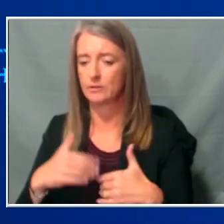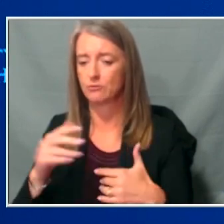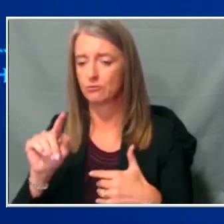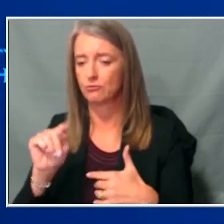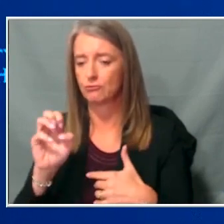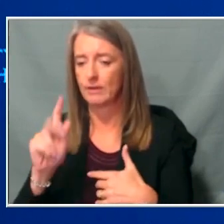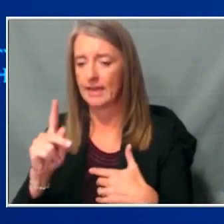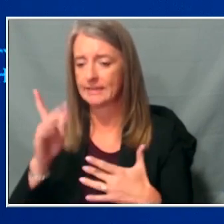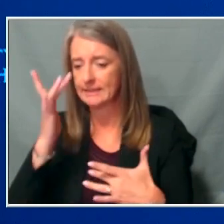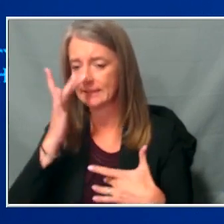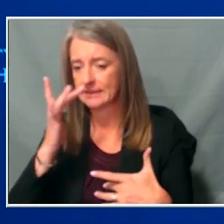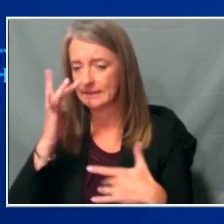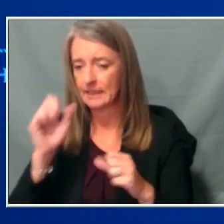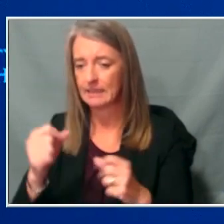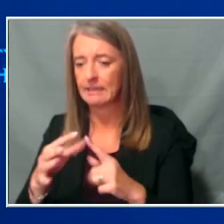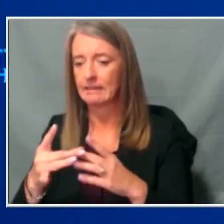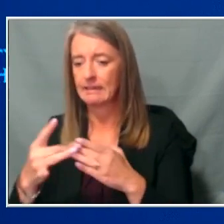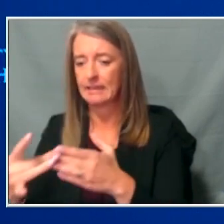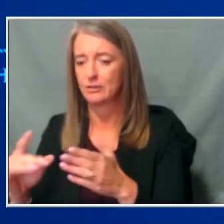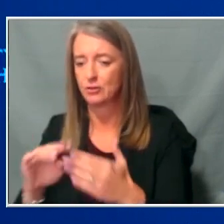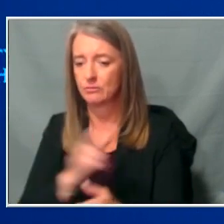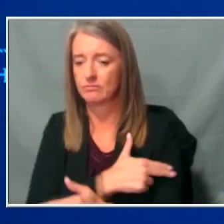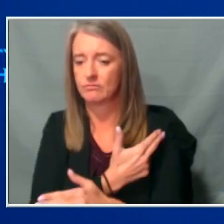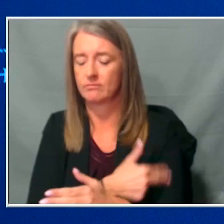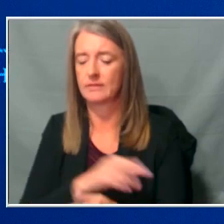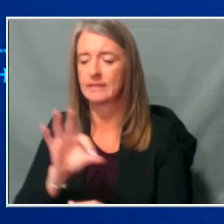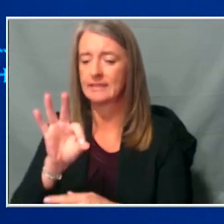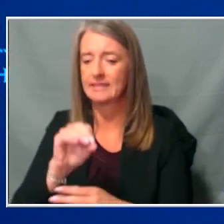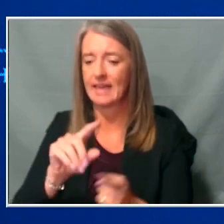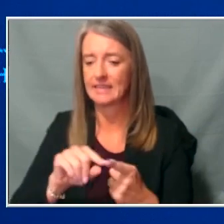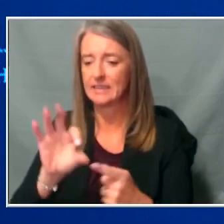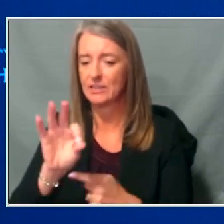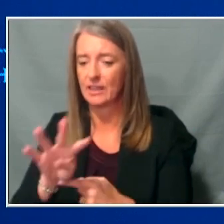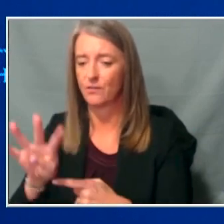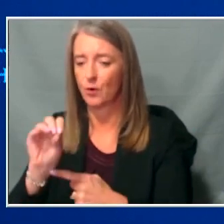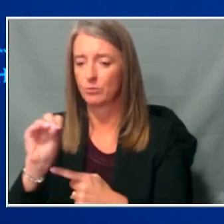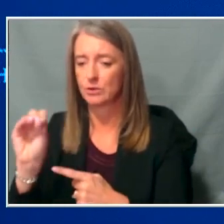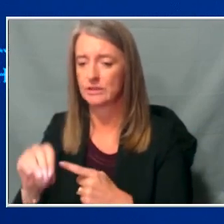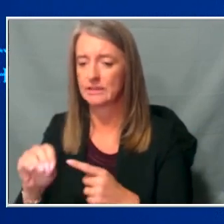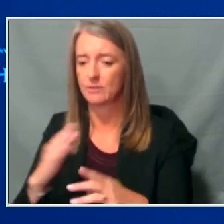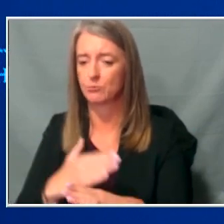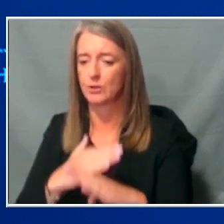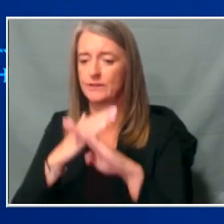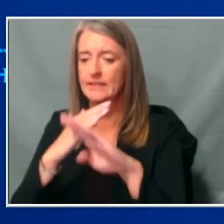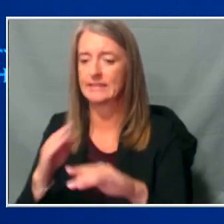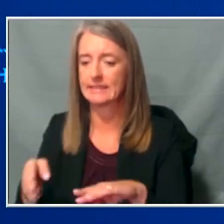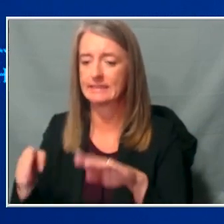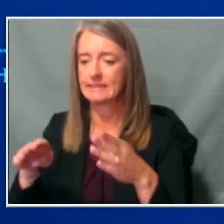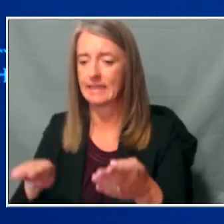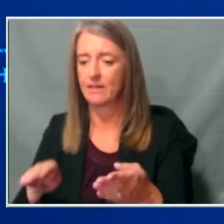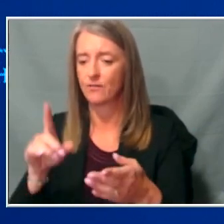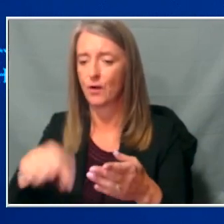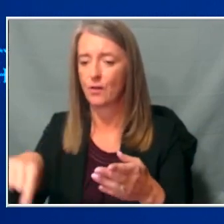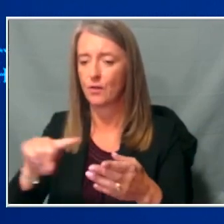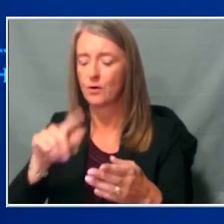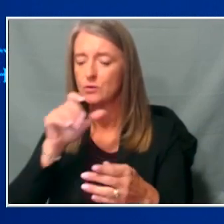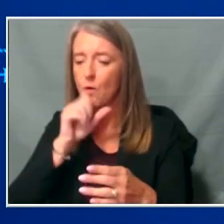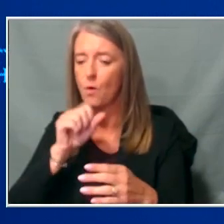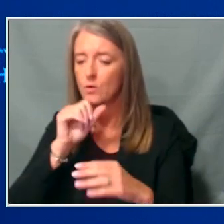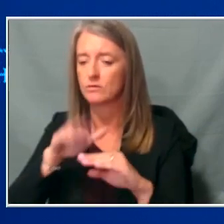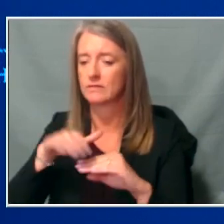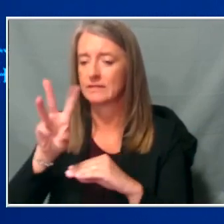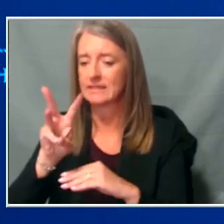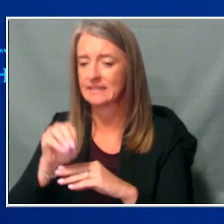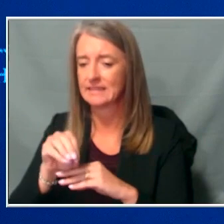lead to hospitalization, and about 90 to 94% at preventing death in those over 60. So this